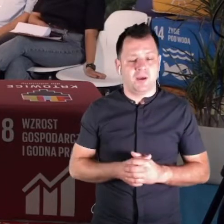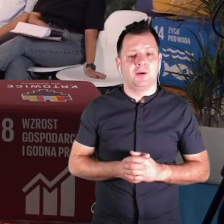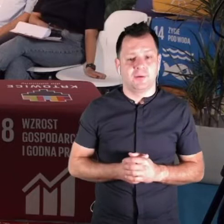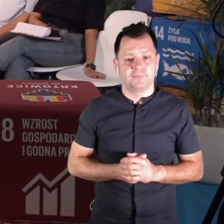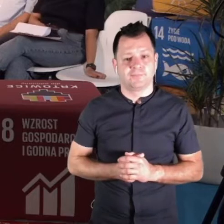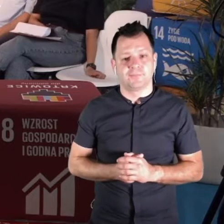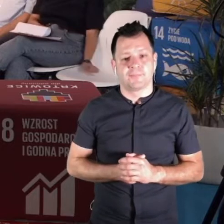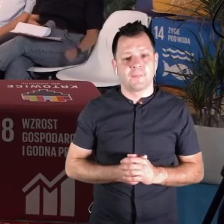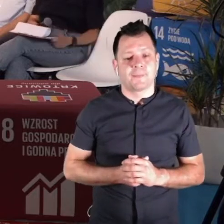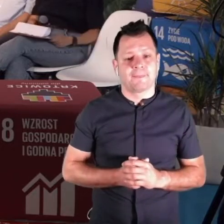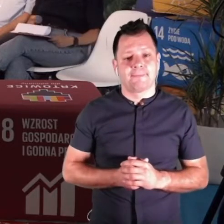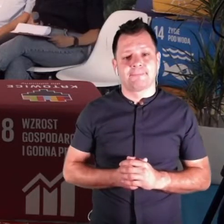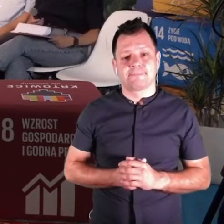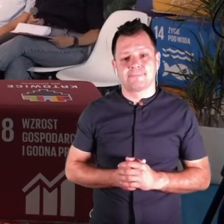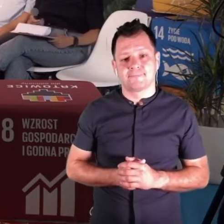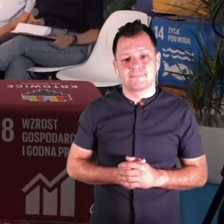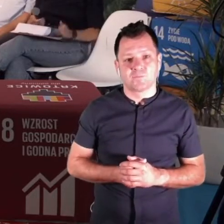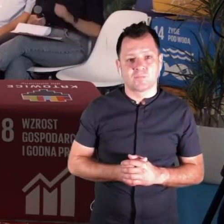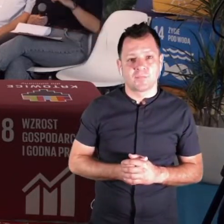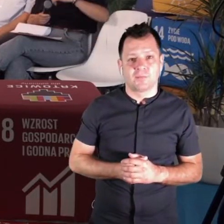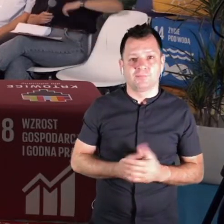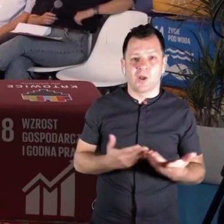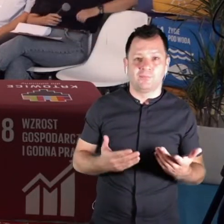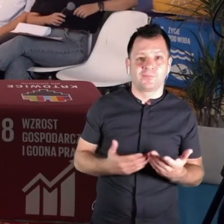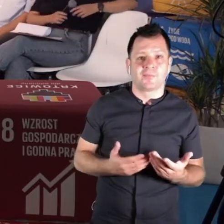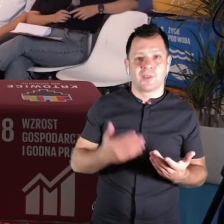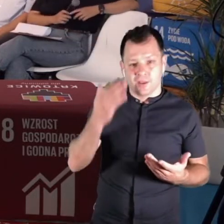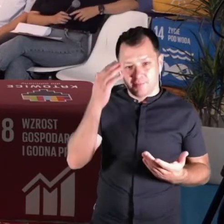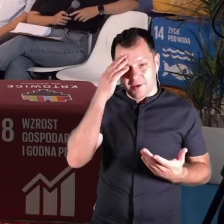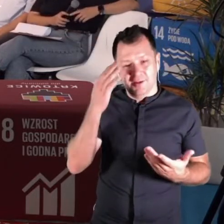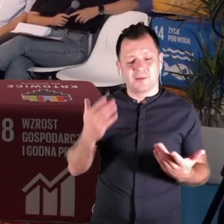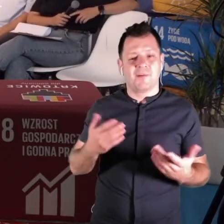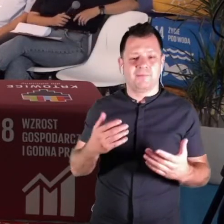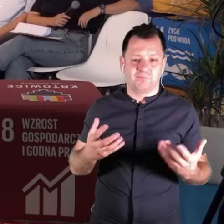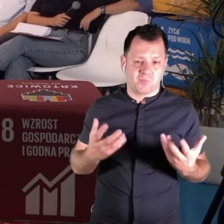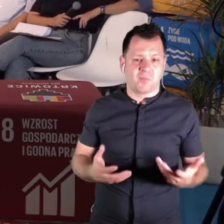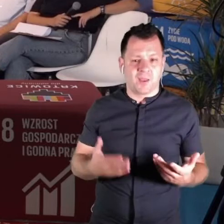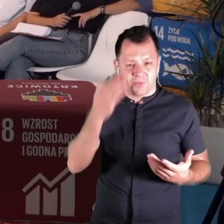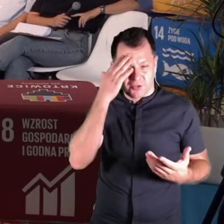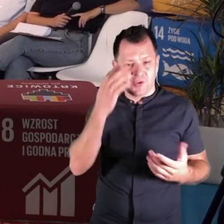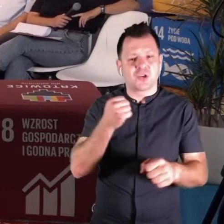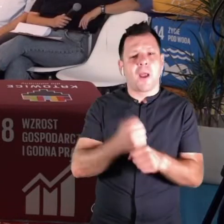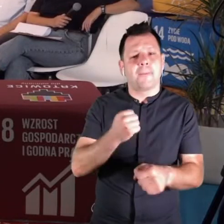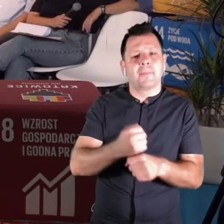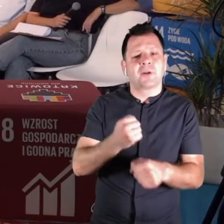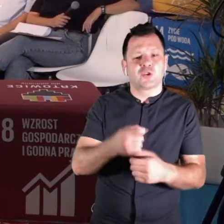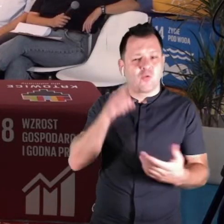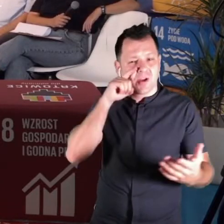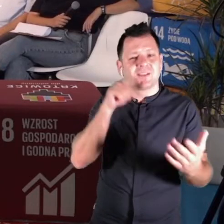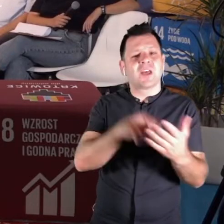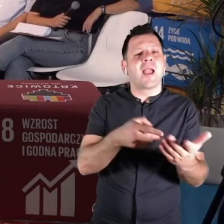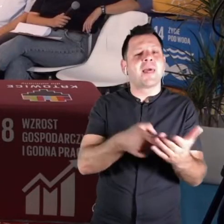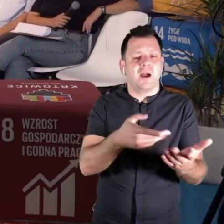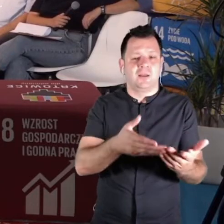and co-creation approach, but also we would like to implement the agile project management. I think it will be really hard